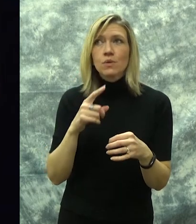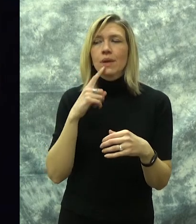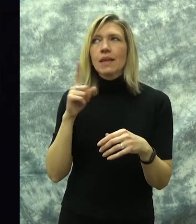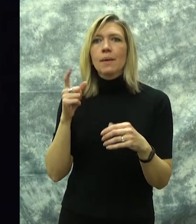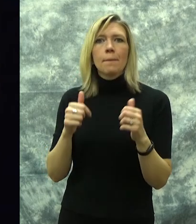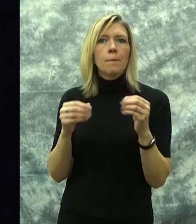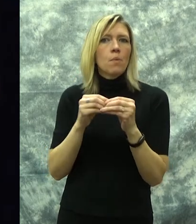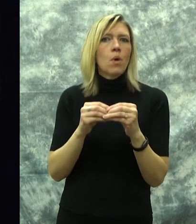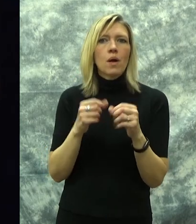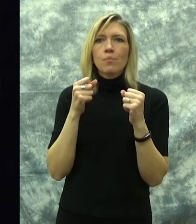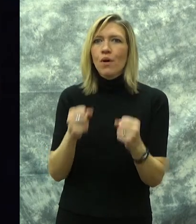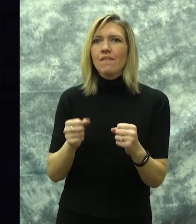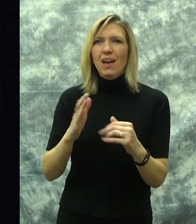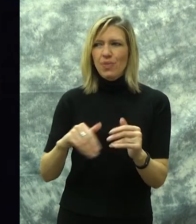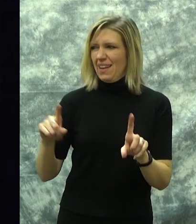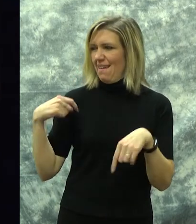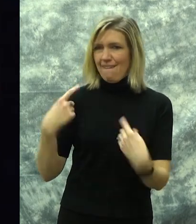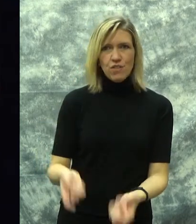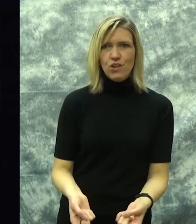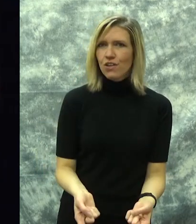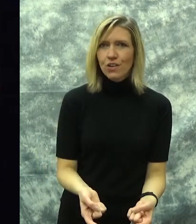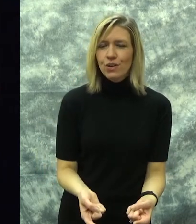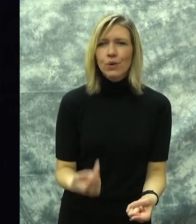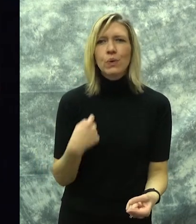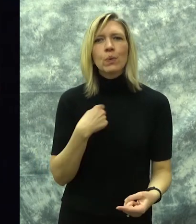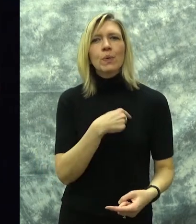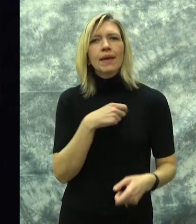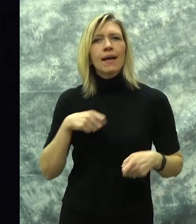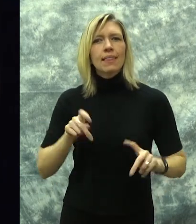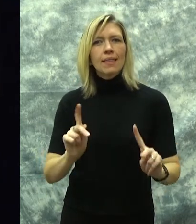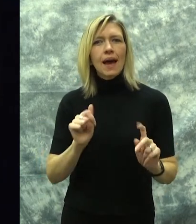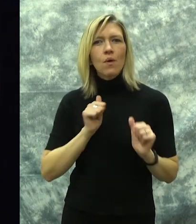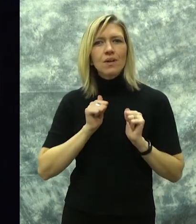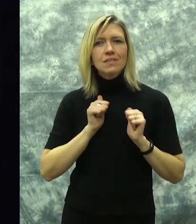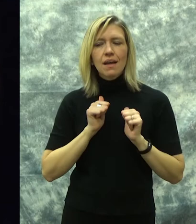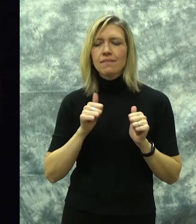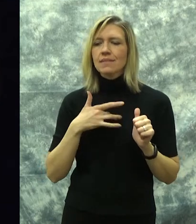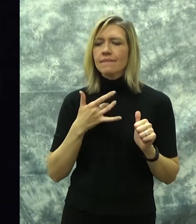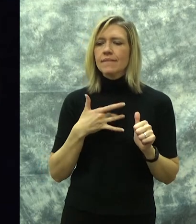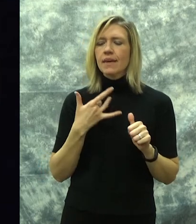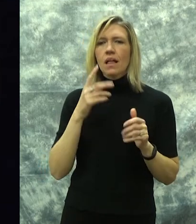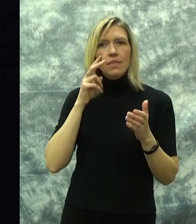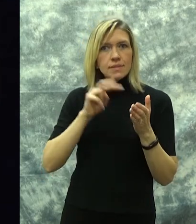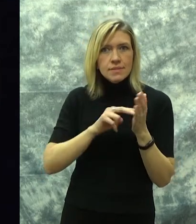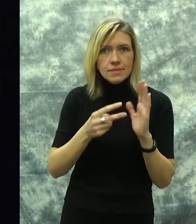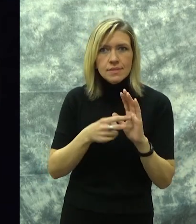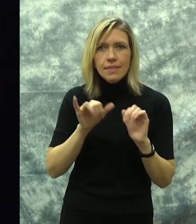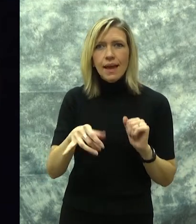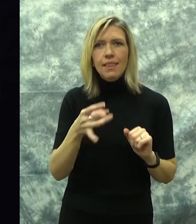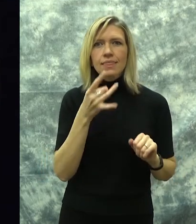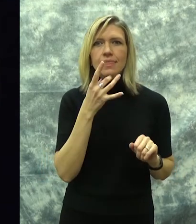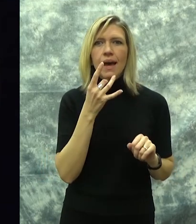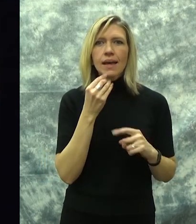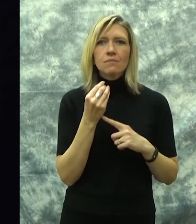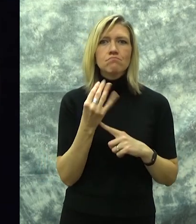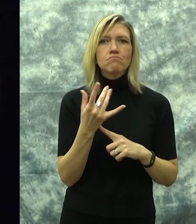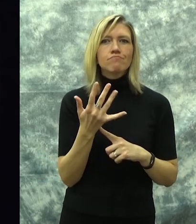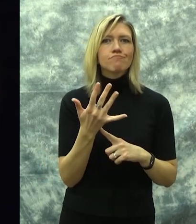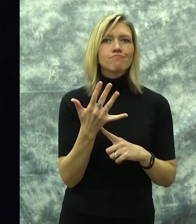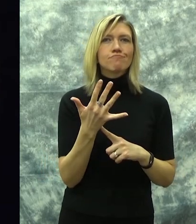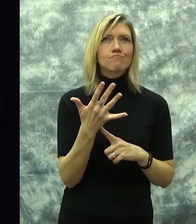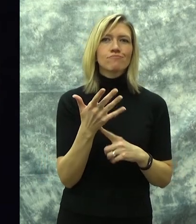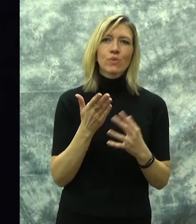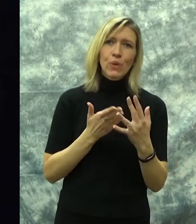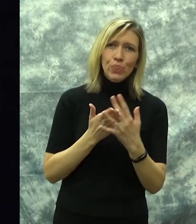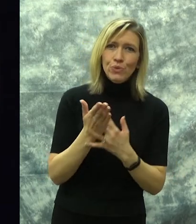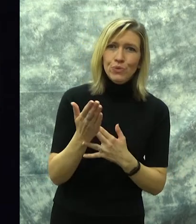before, and allow ourselves to feel the intentionality with which this light shines through us calls us into